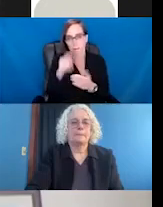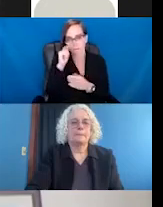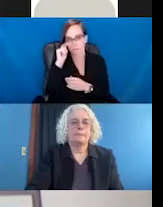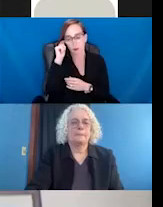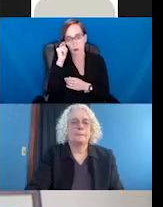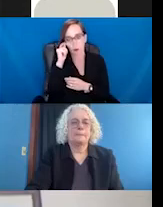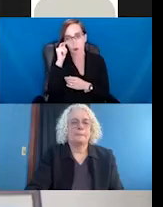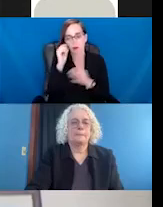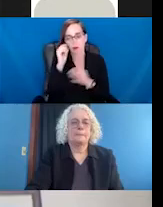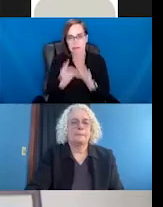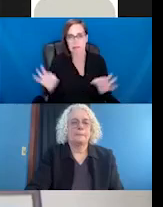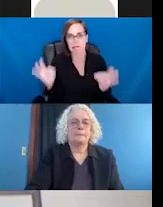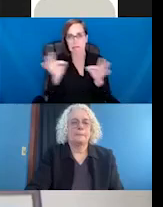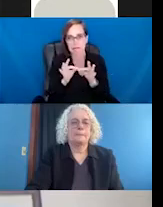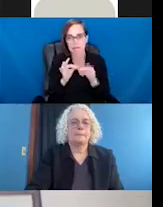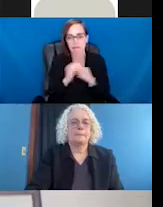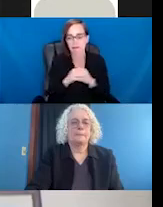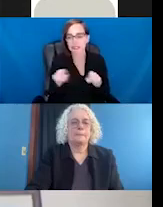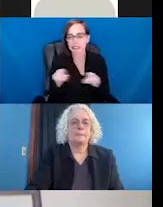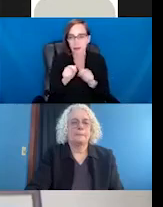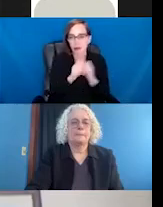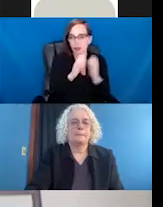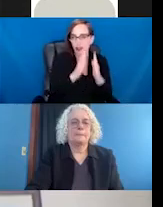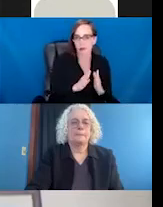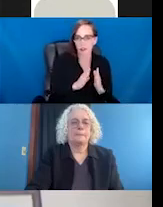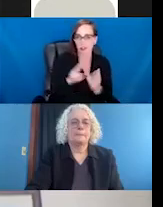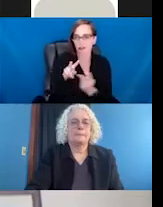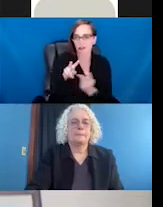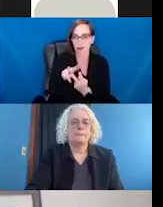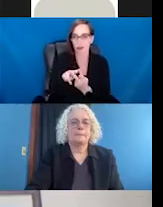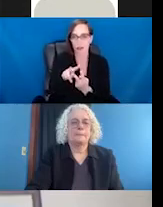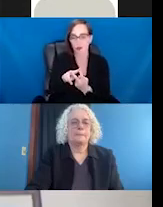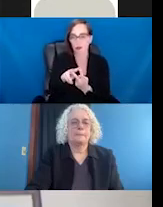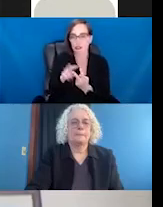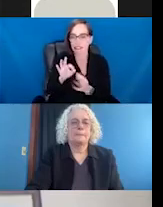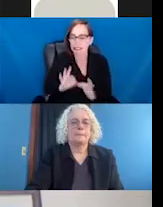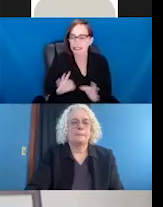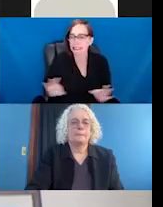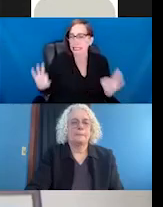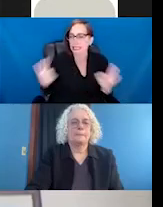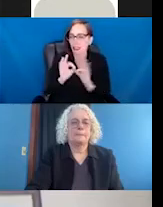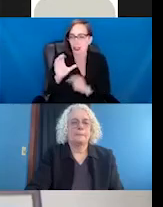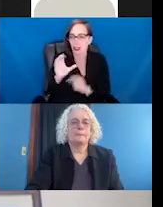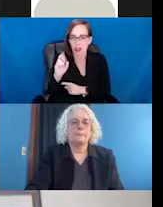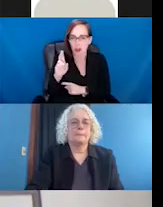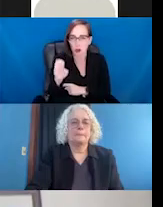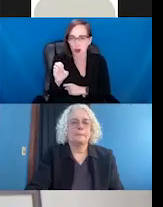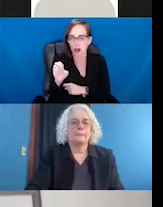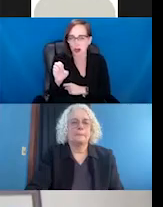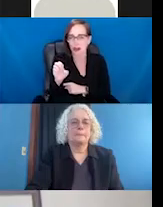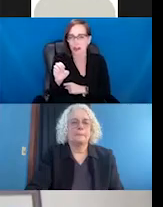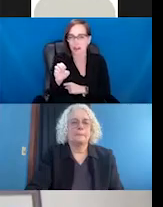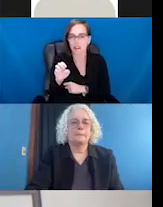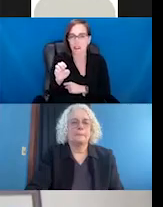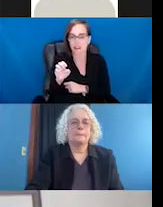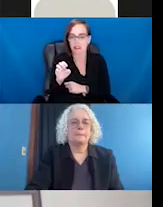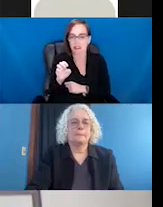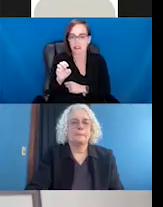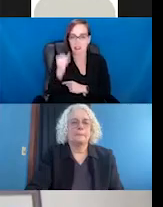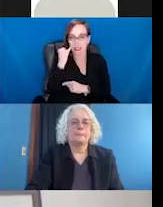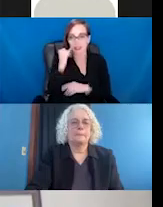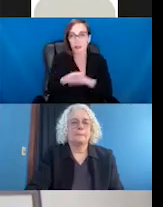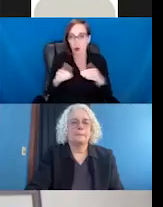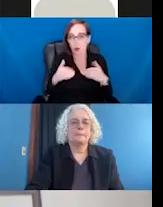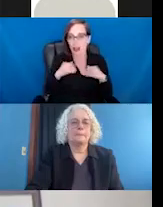pivotal, like housing, one of those essential kind of core areas that everything else kind of springs